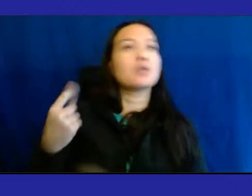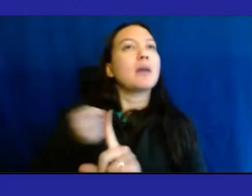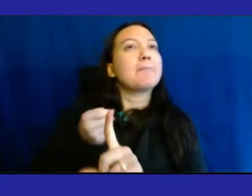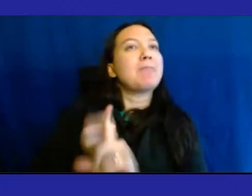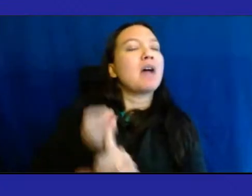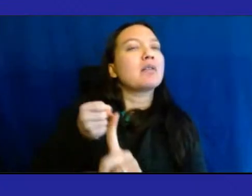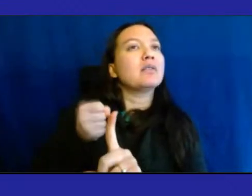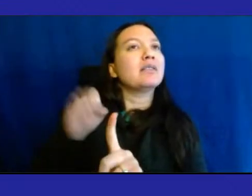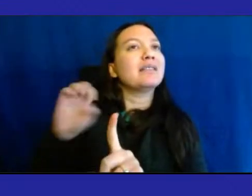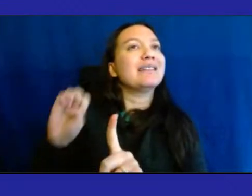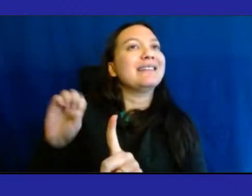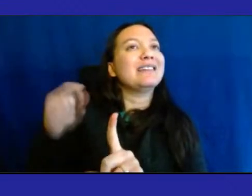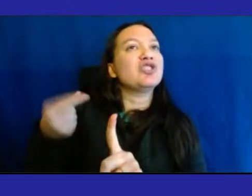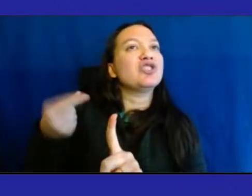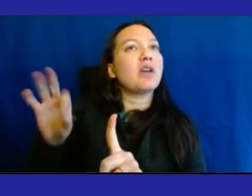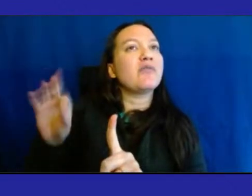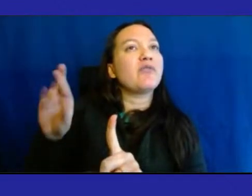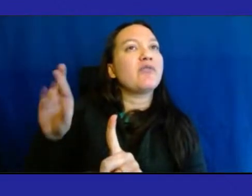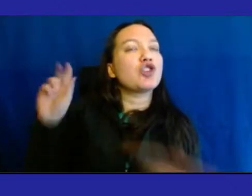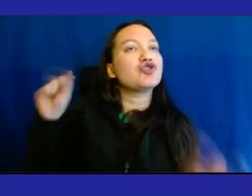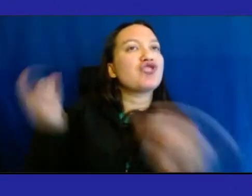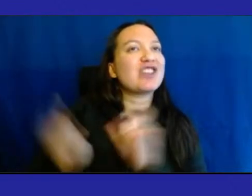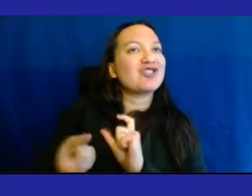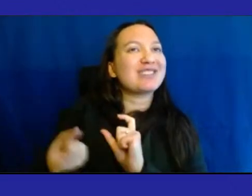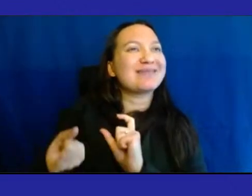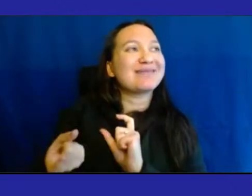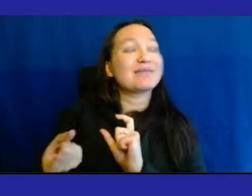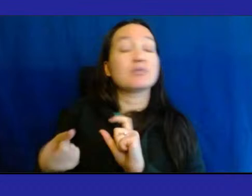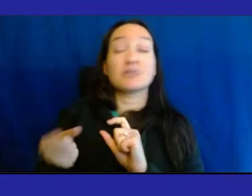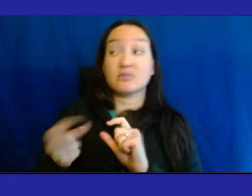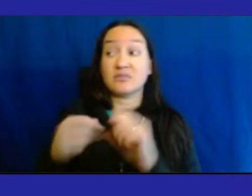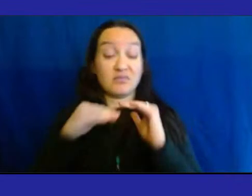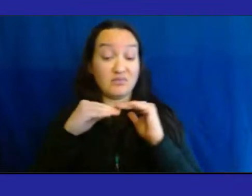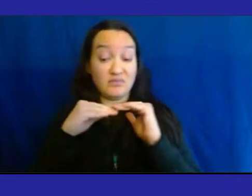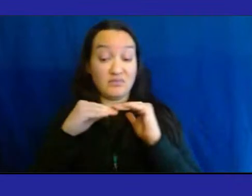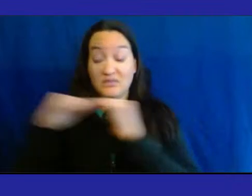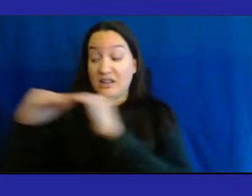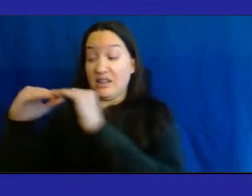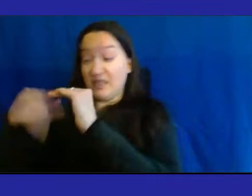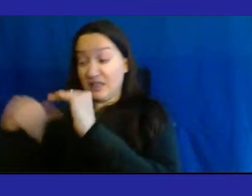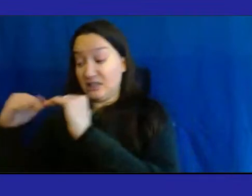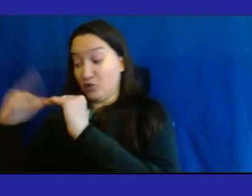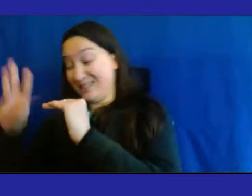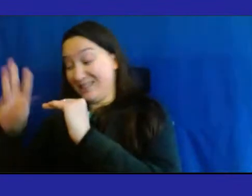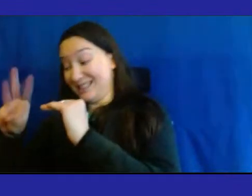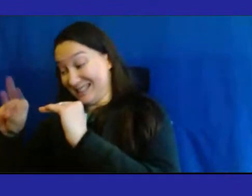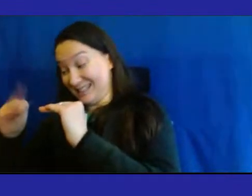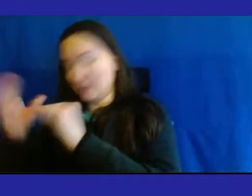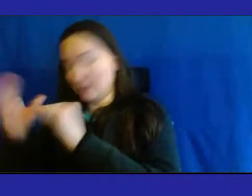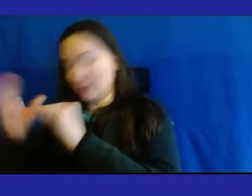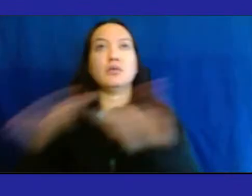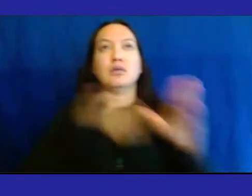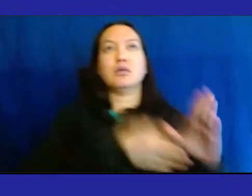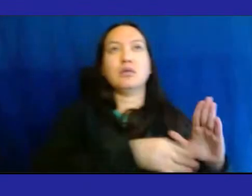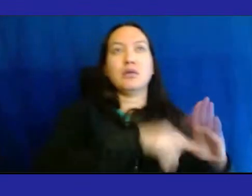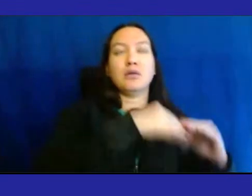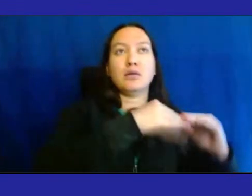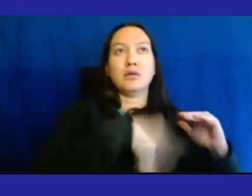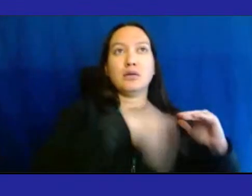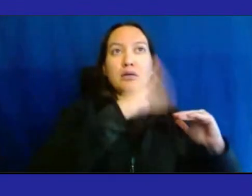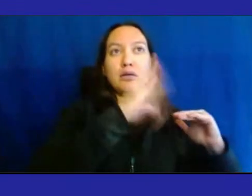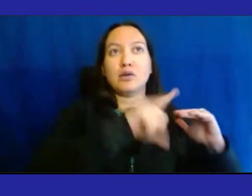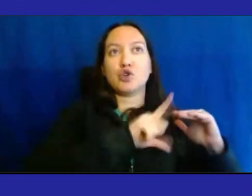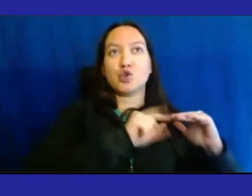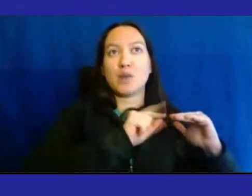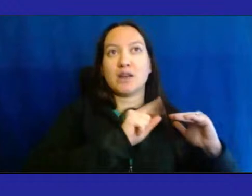EGFR change, both at the EGFR less than or greater than 60 point, but also at the EGFR greater than less than 20